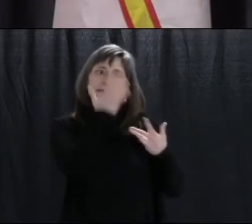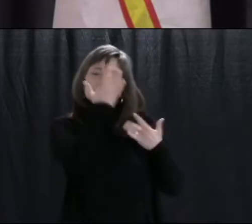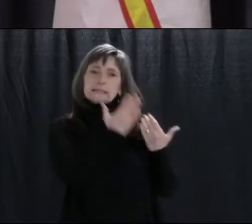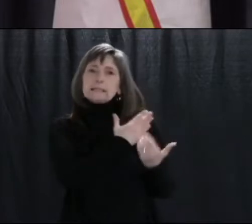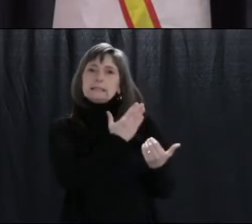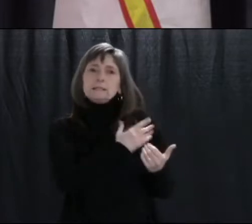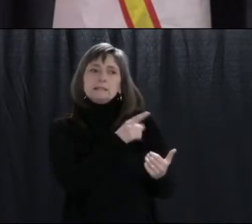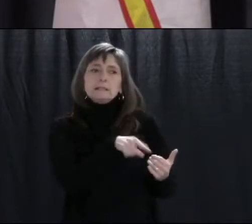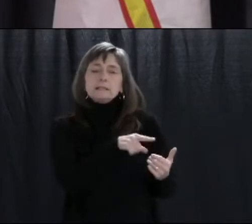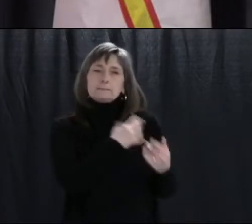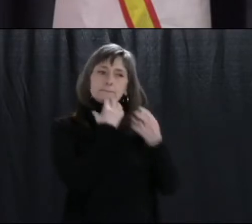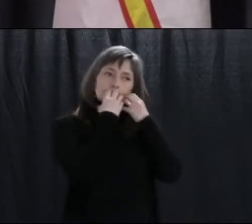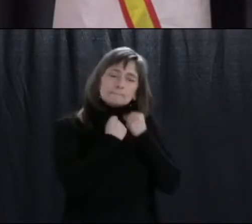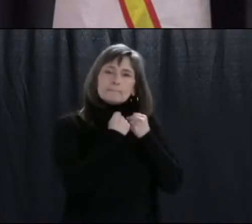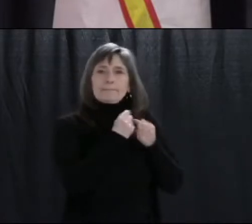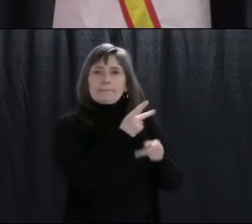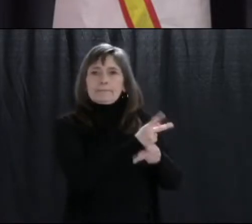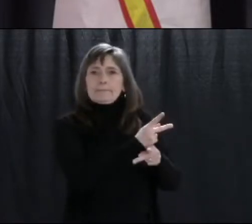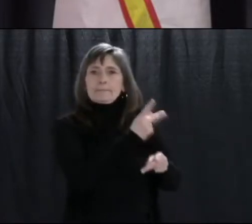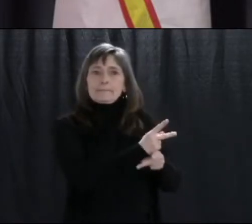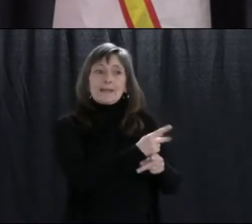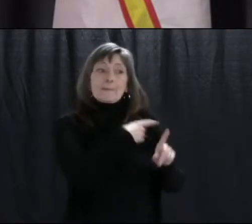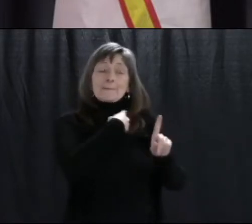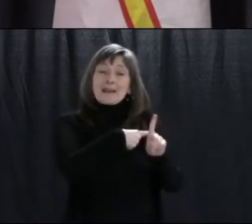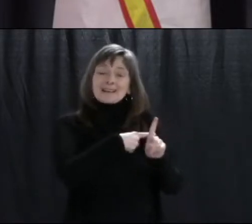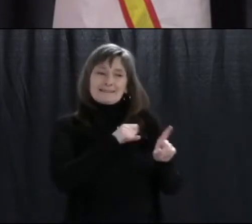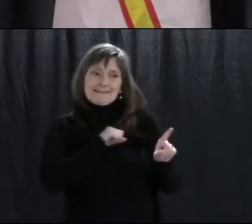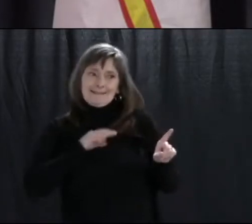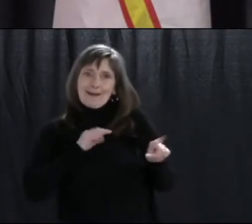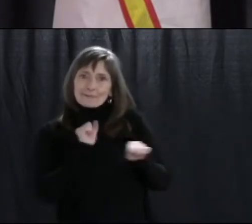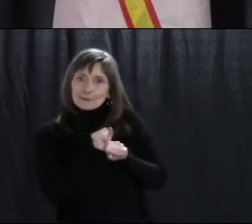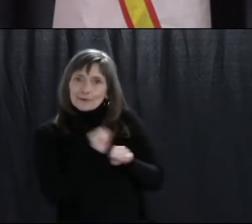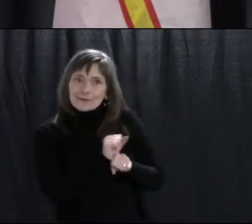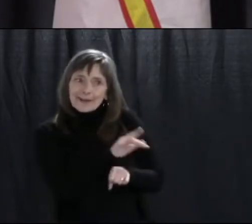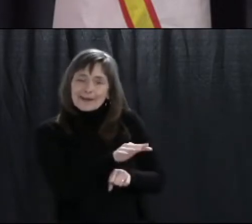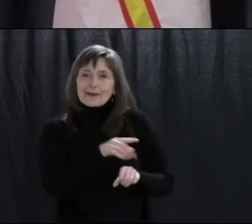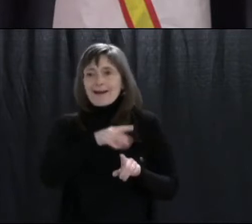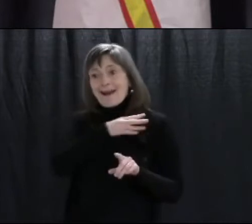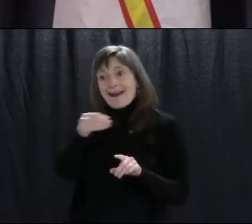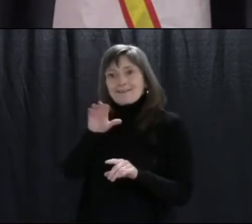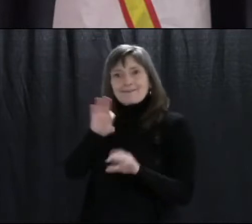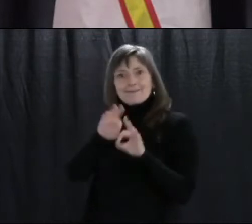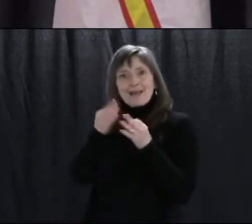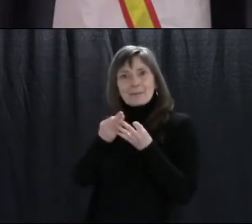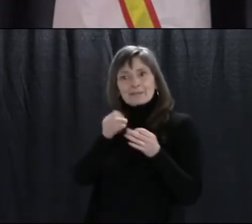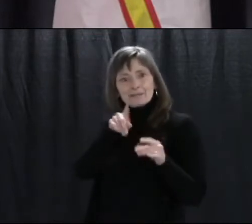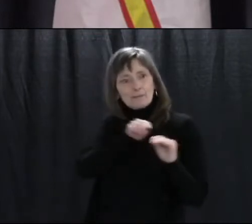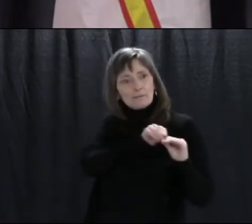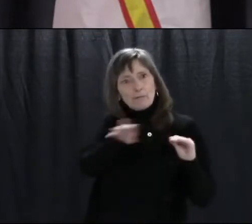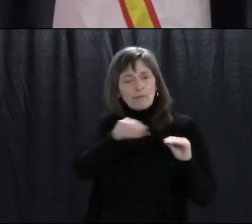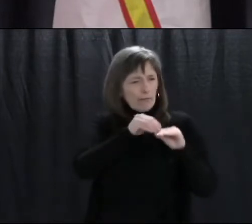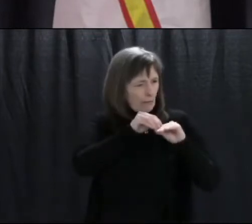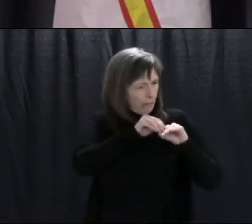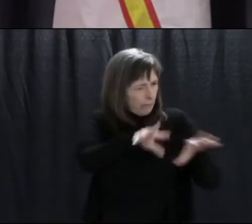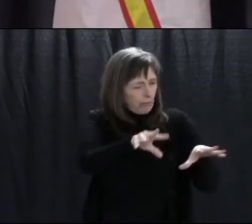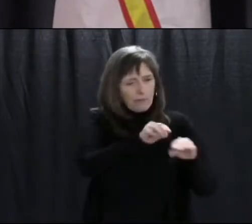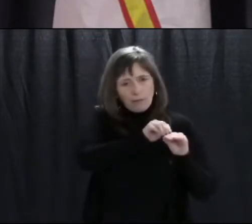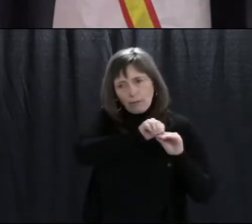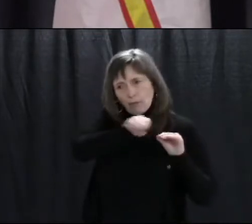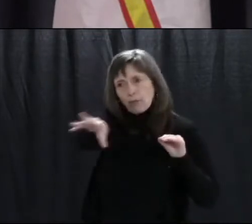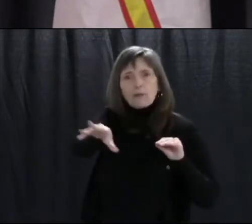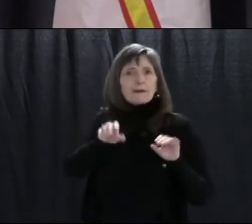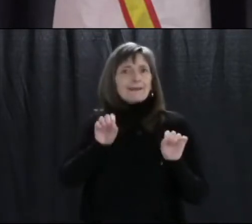families and our healthcare staff. These are our priorities. Also today, we are putting into effect a